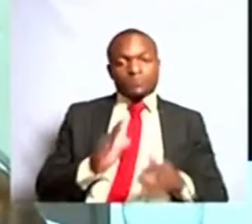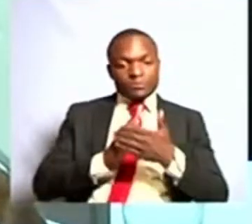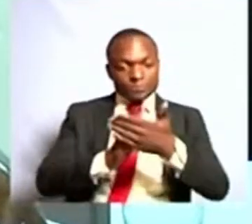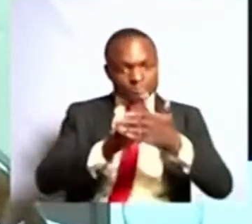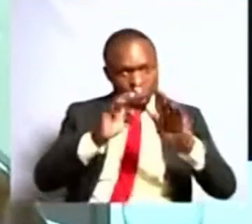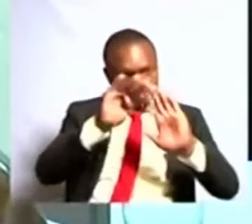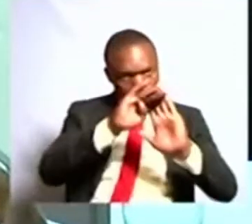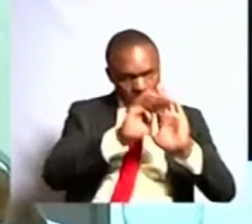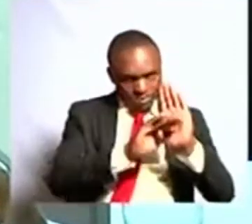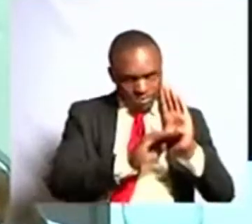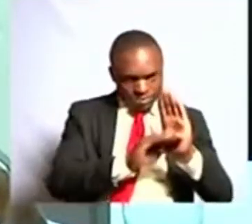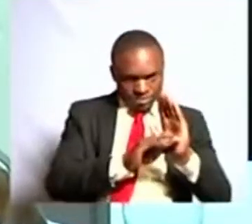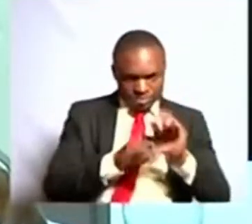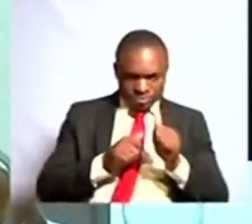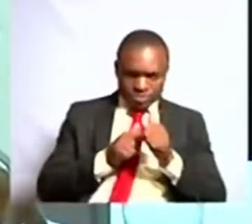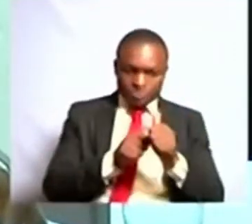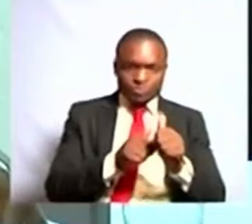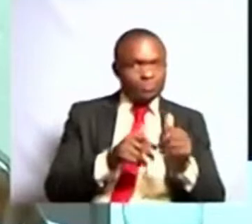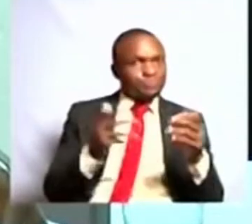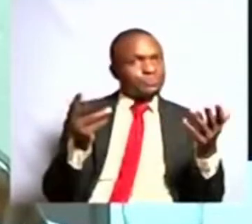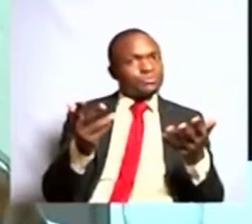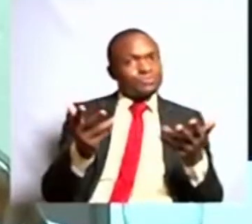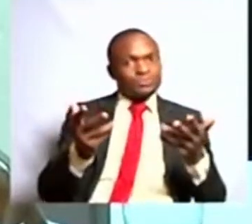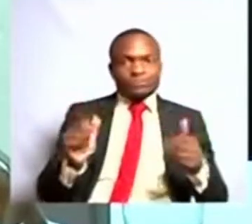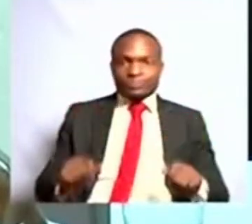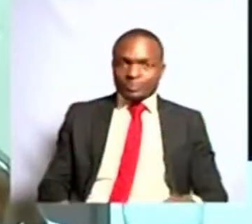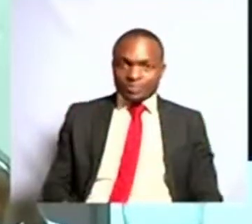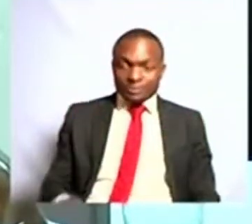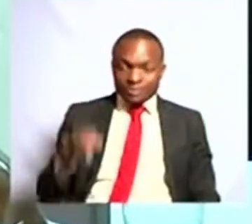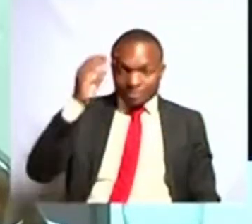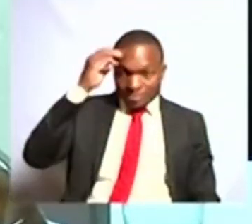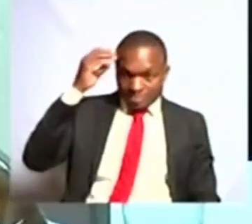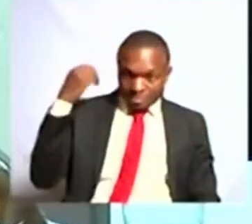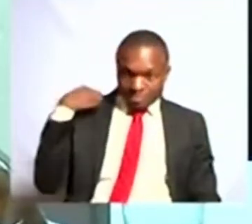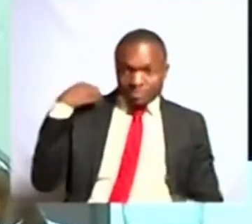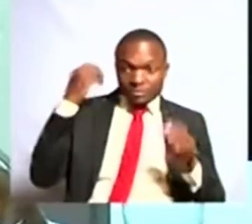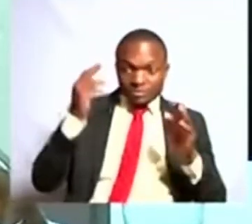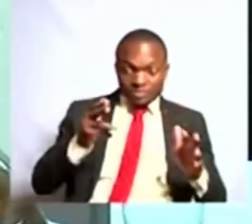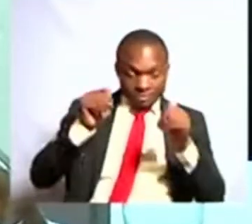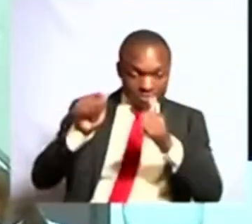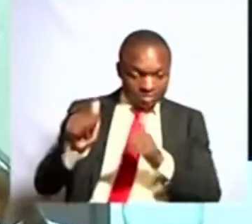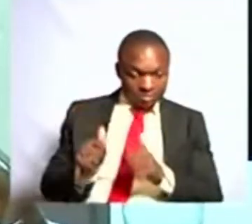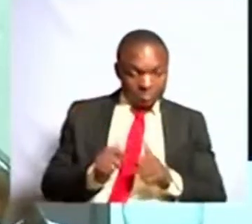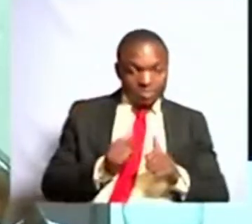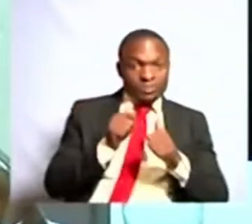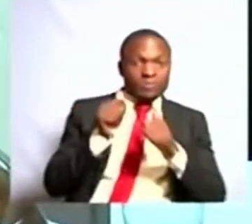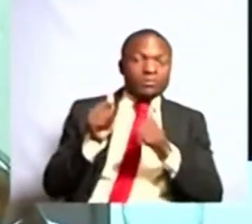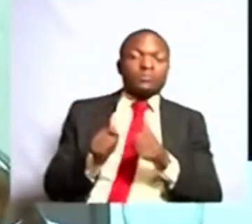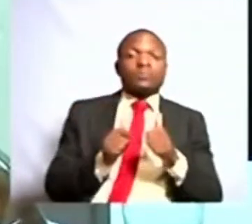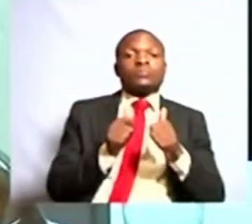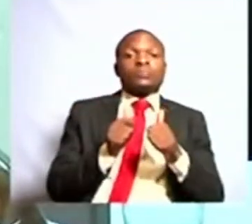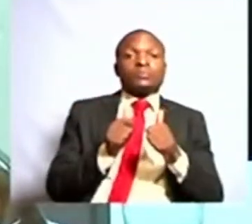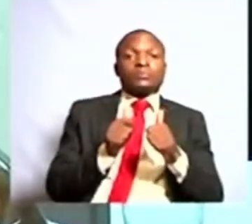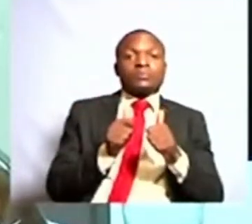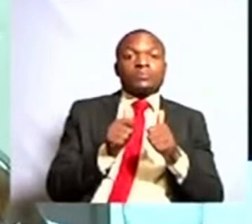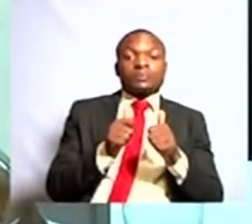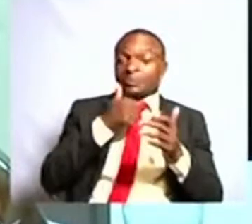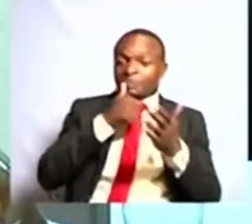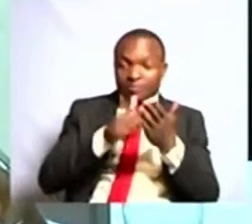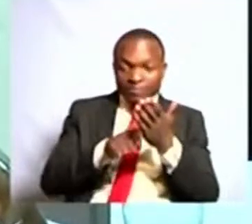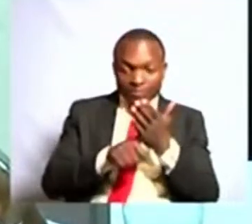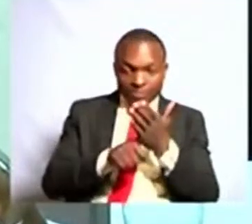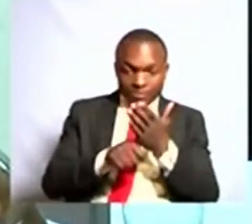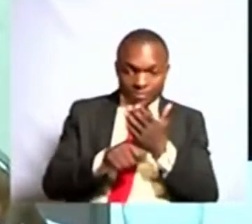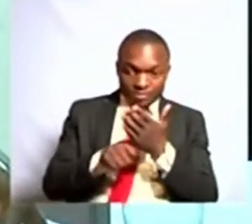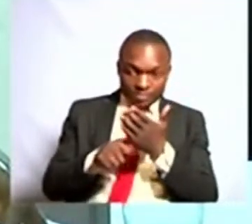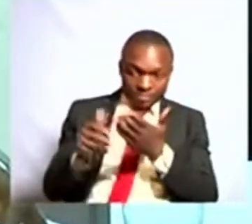guidelines that were followed. The officer was acting upon the letter that